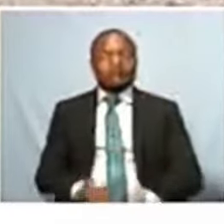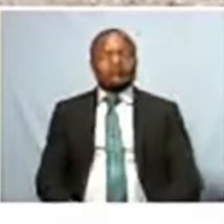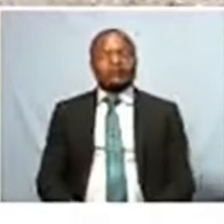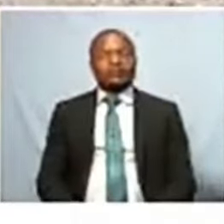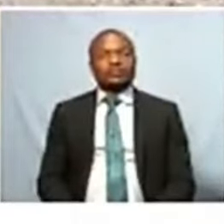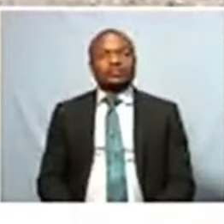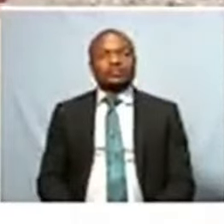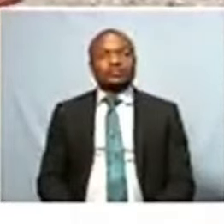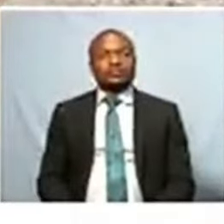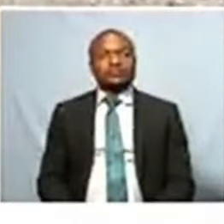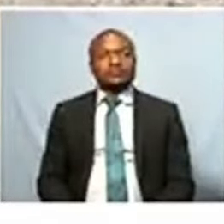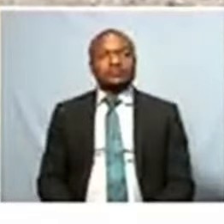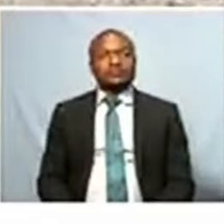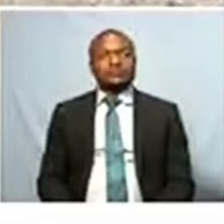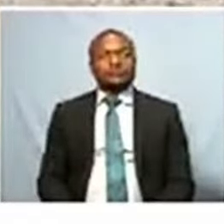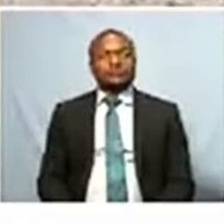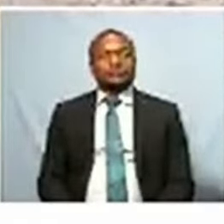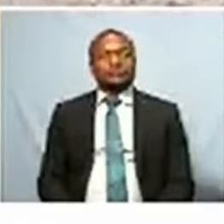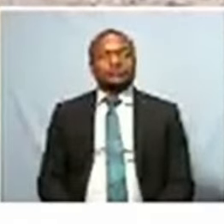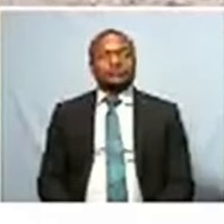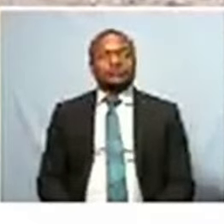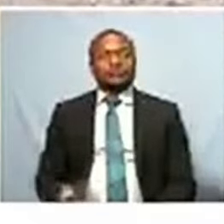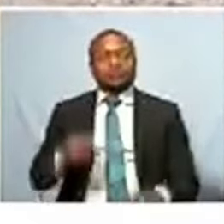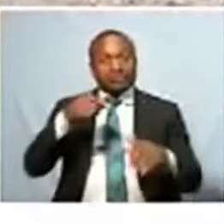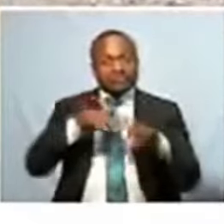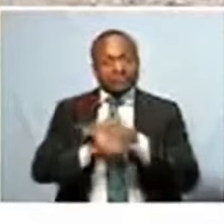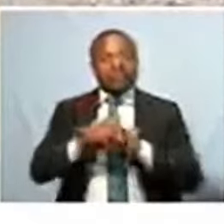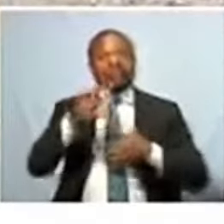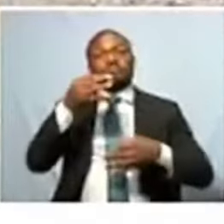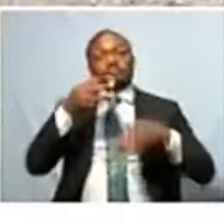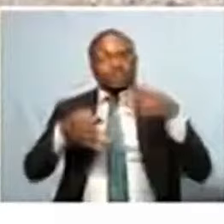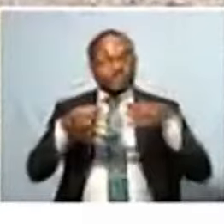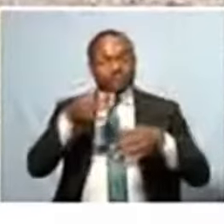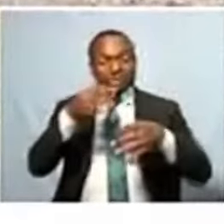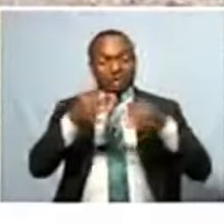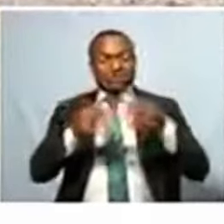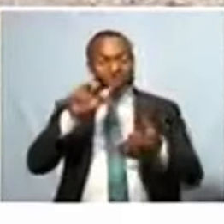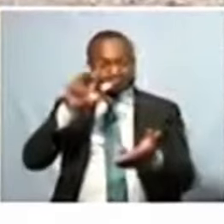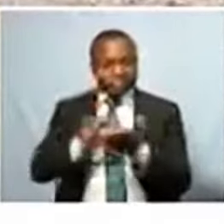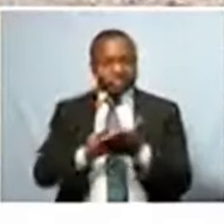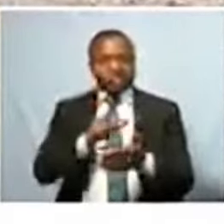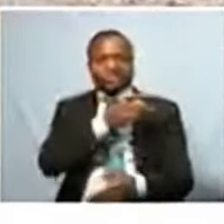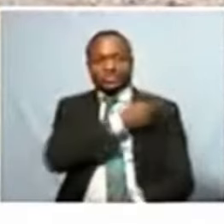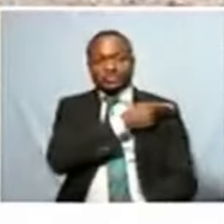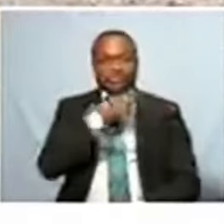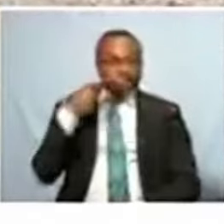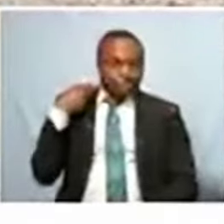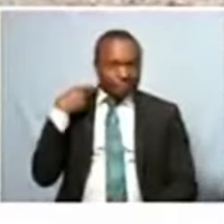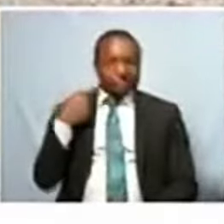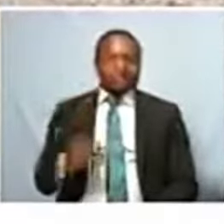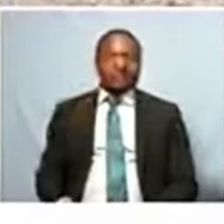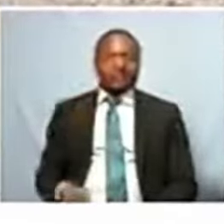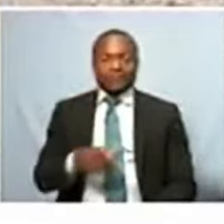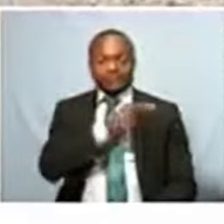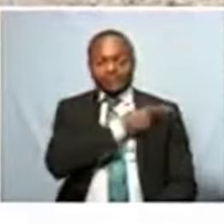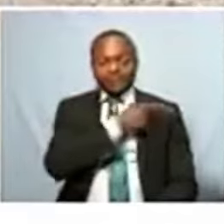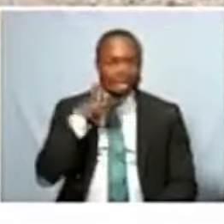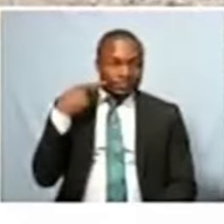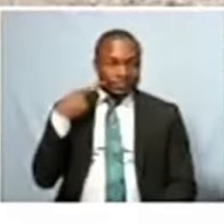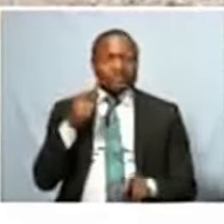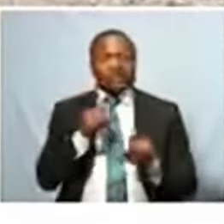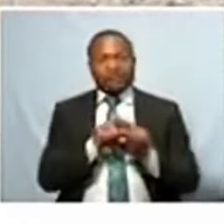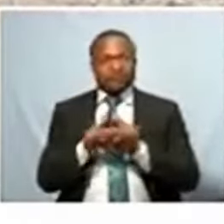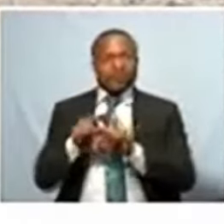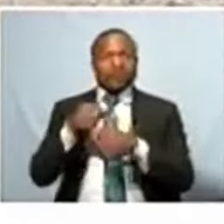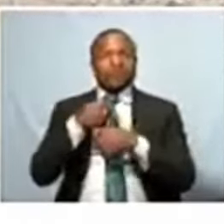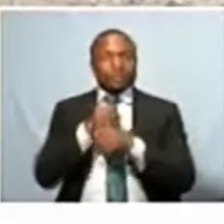to go into the judiciary so long there is the approval of parliament. And a parliament is also made